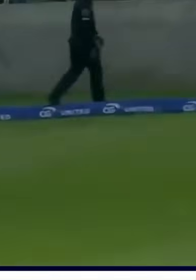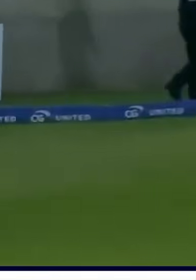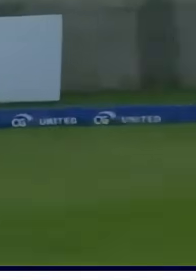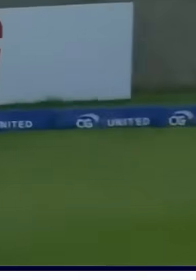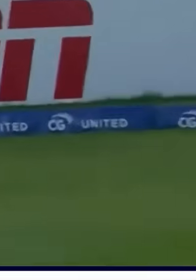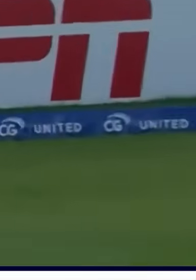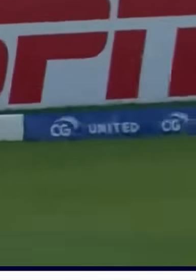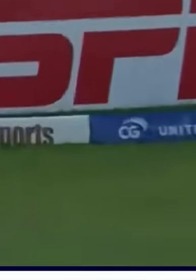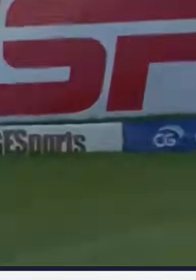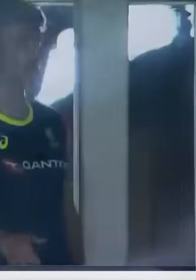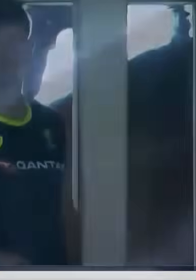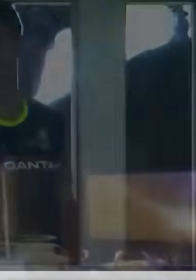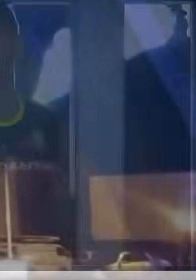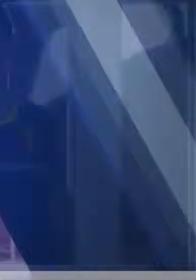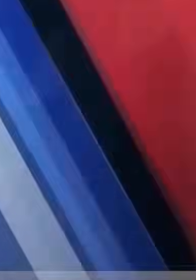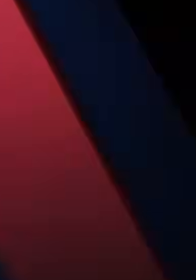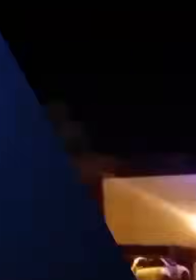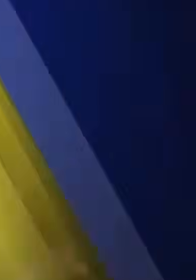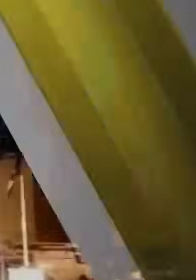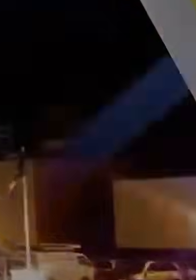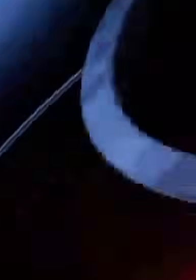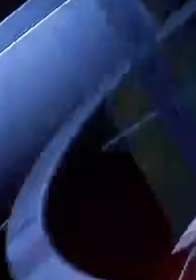Australia.